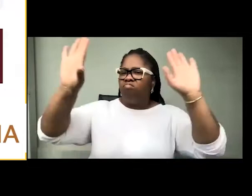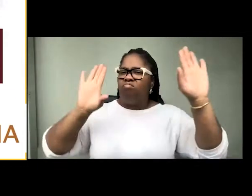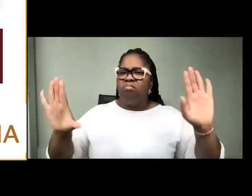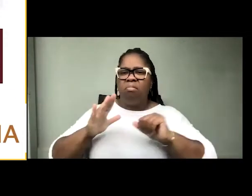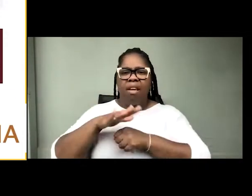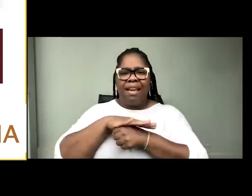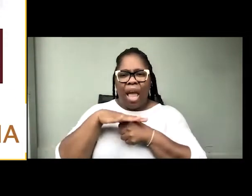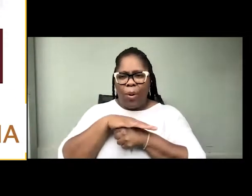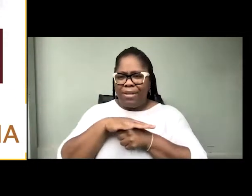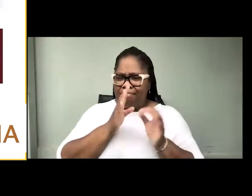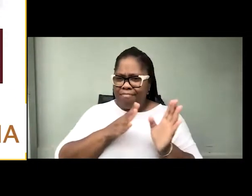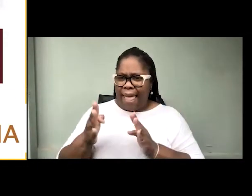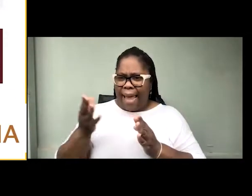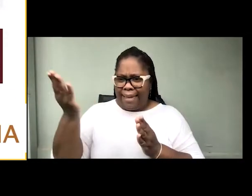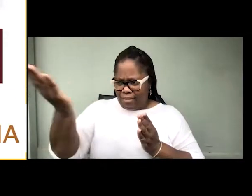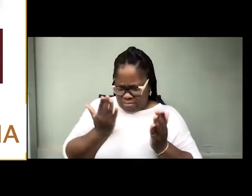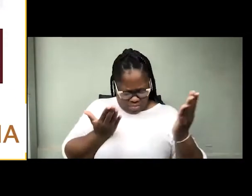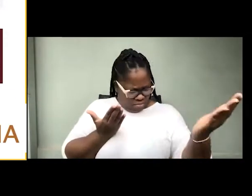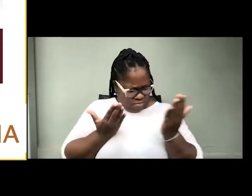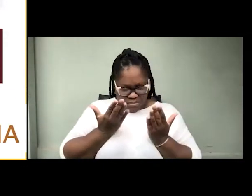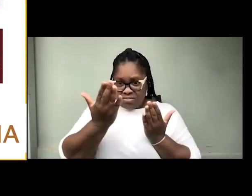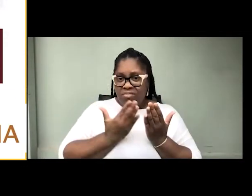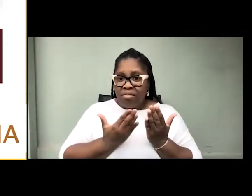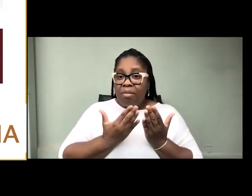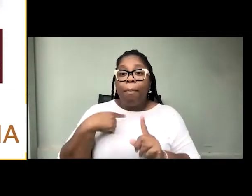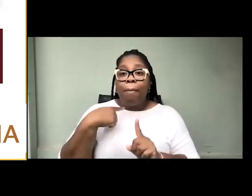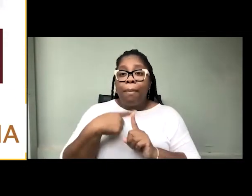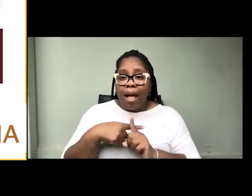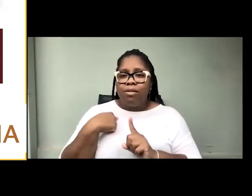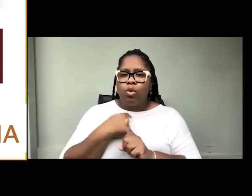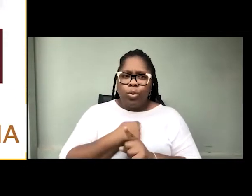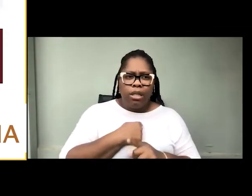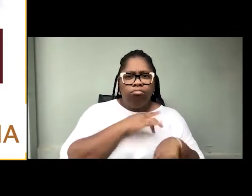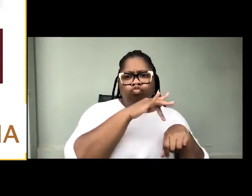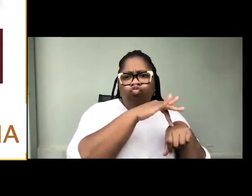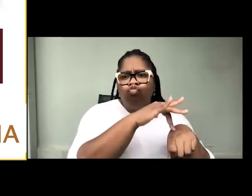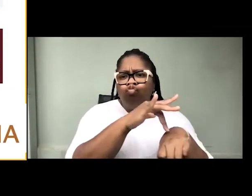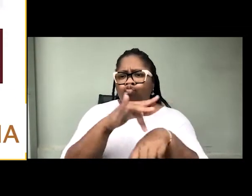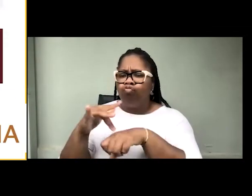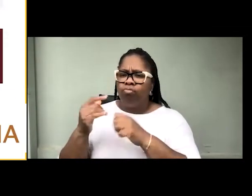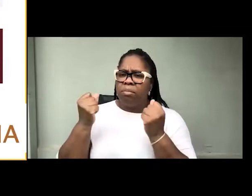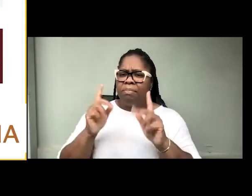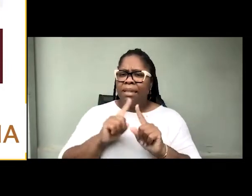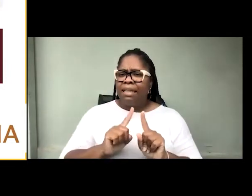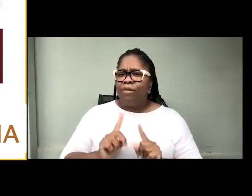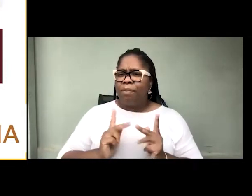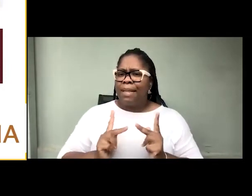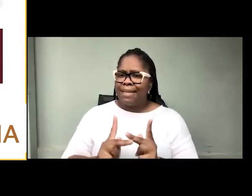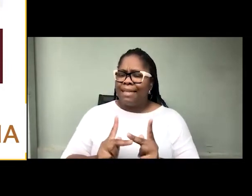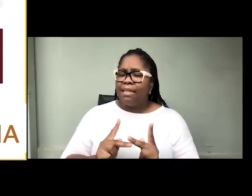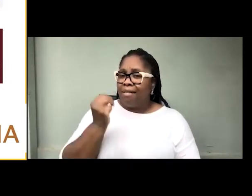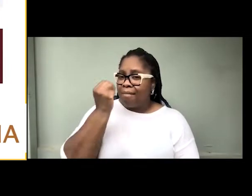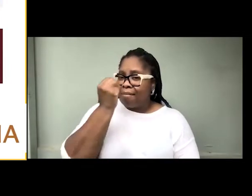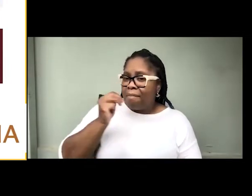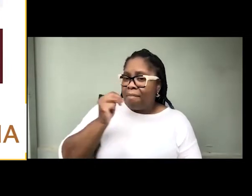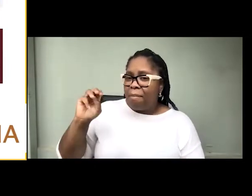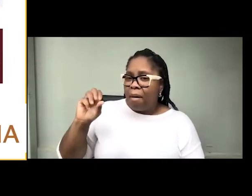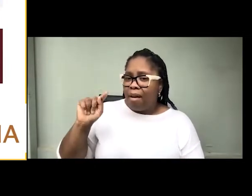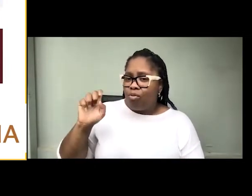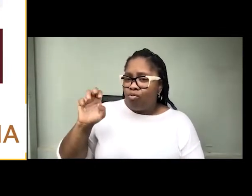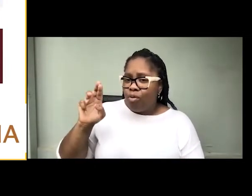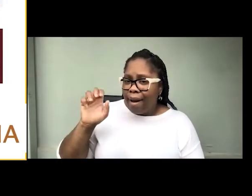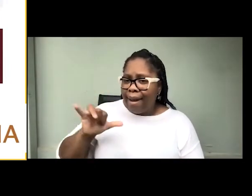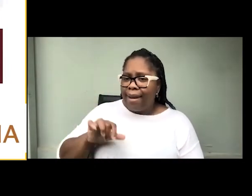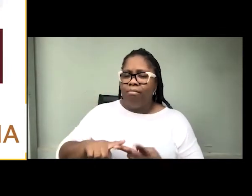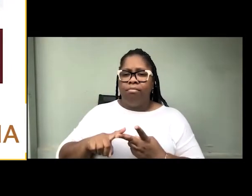for aging. We also did site visits across the state. We also heard from Monterey. We heard from Orange County. We